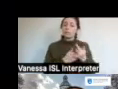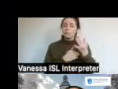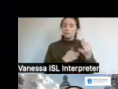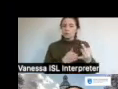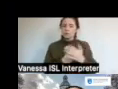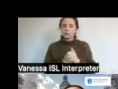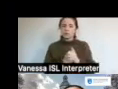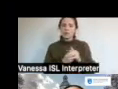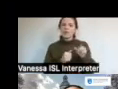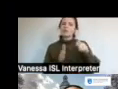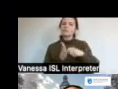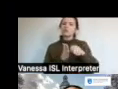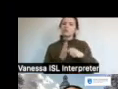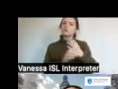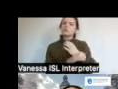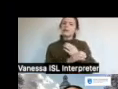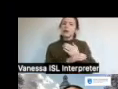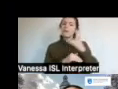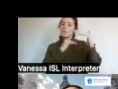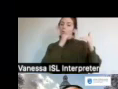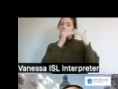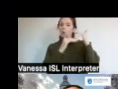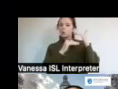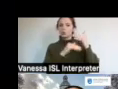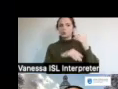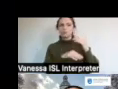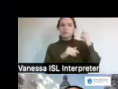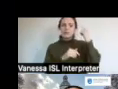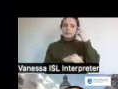older adults with intellectual disability and complex age-related conditions.